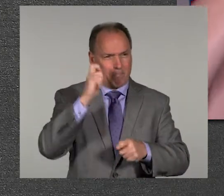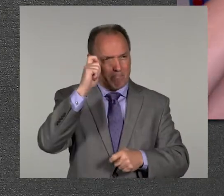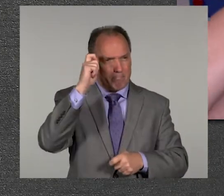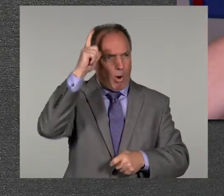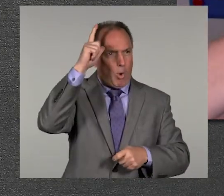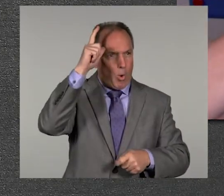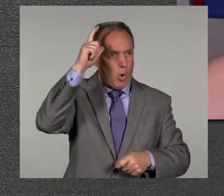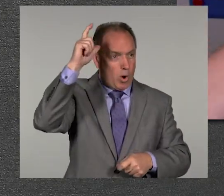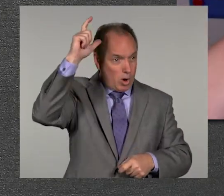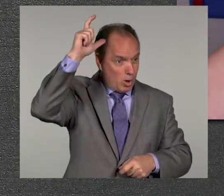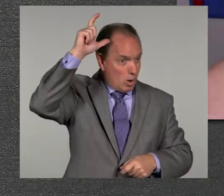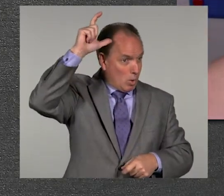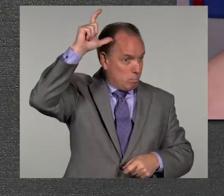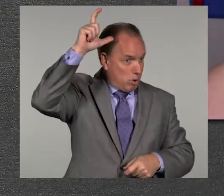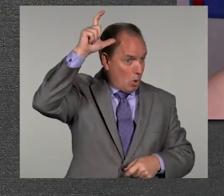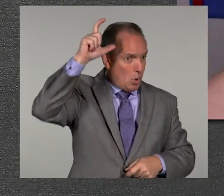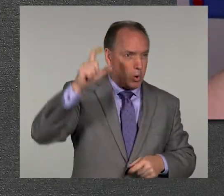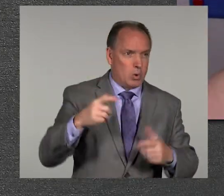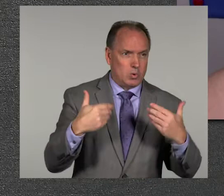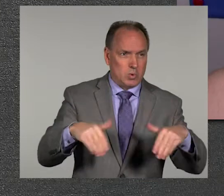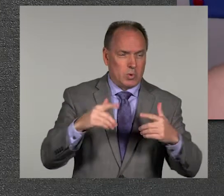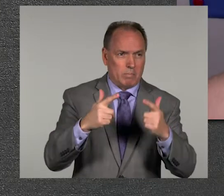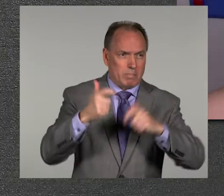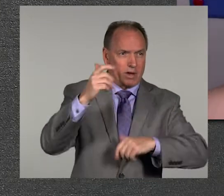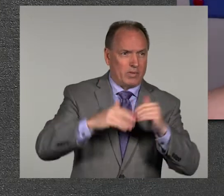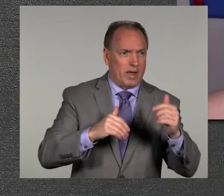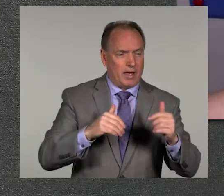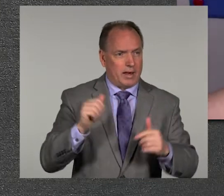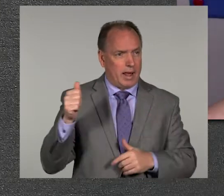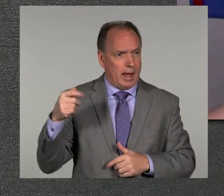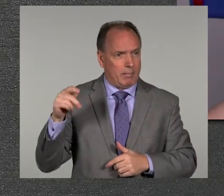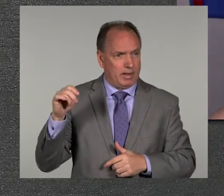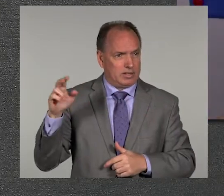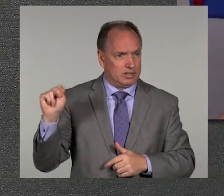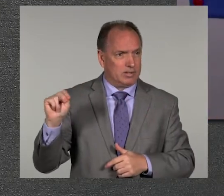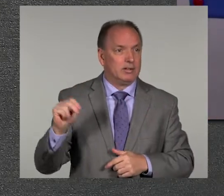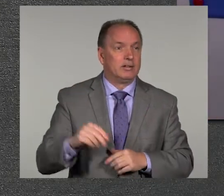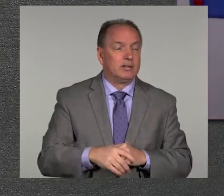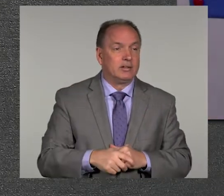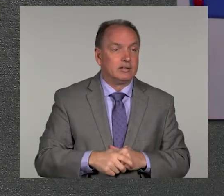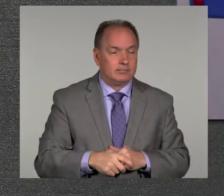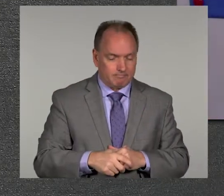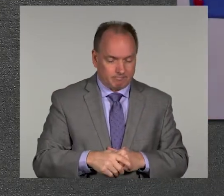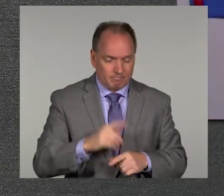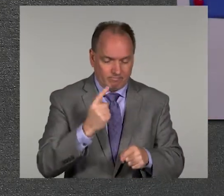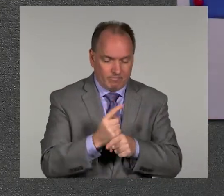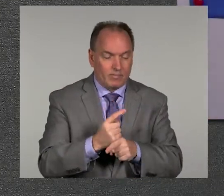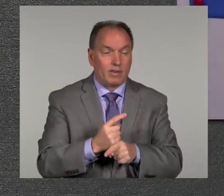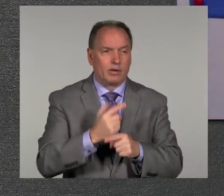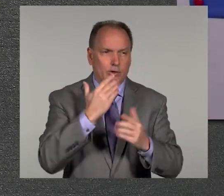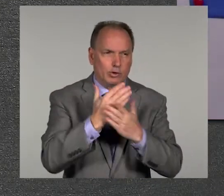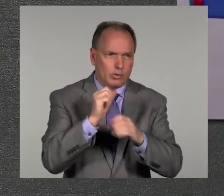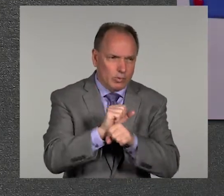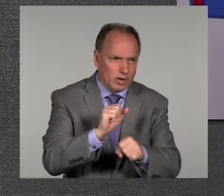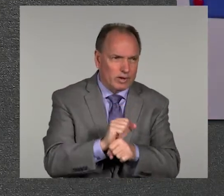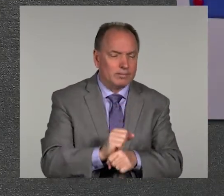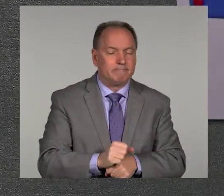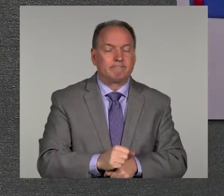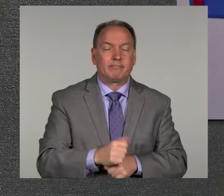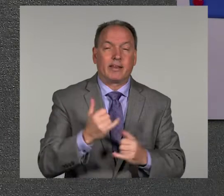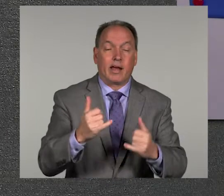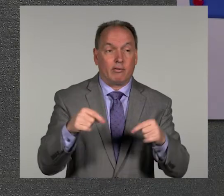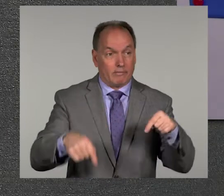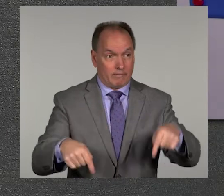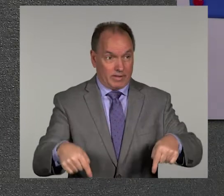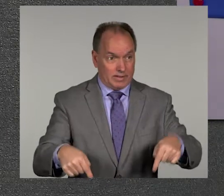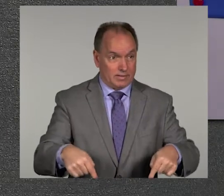Yes, it was bigger. His ear is bigger than the Appalachian cottontail rabbit. Great work, guys. All right, now what